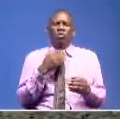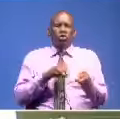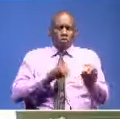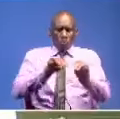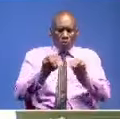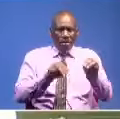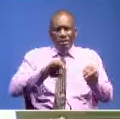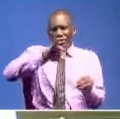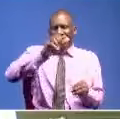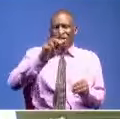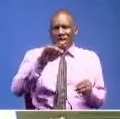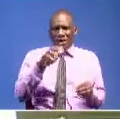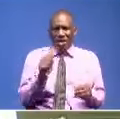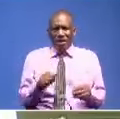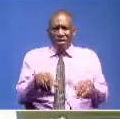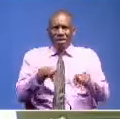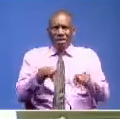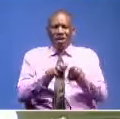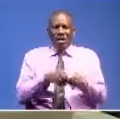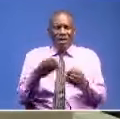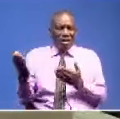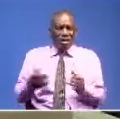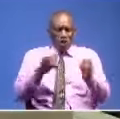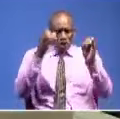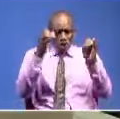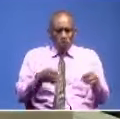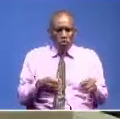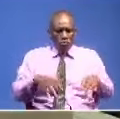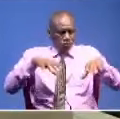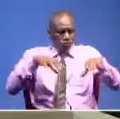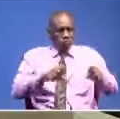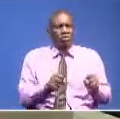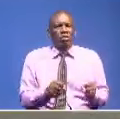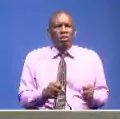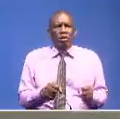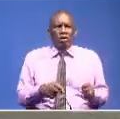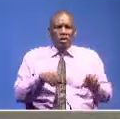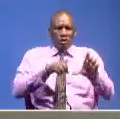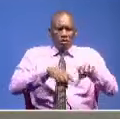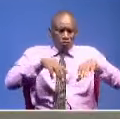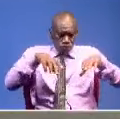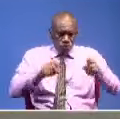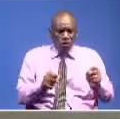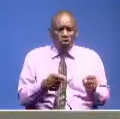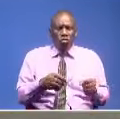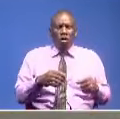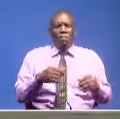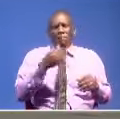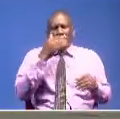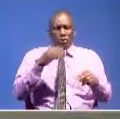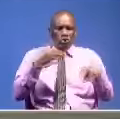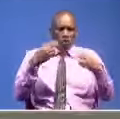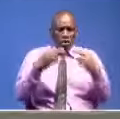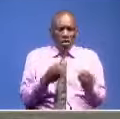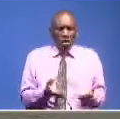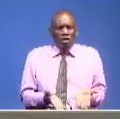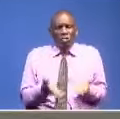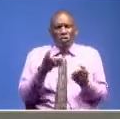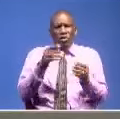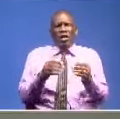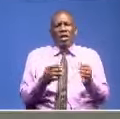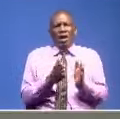manage JKIA, kind of like letting a new chef take over your favorite restaurant. They promise upgrades